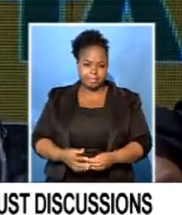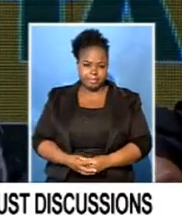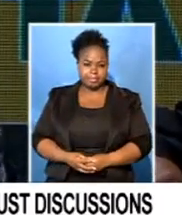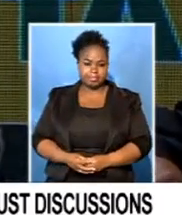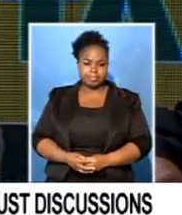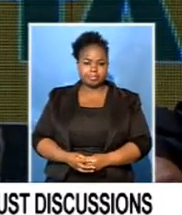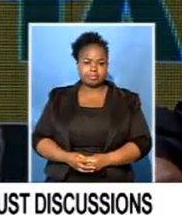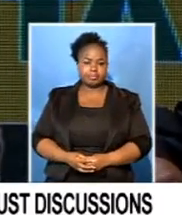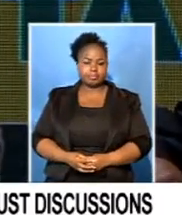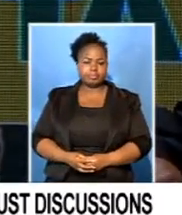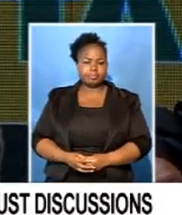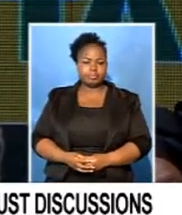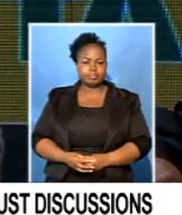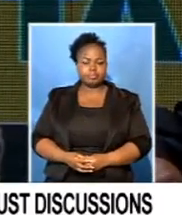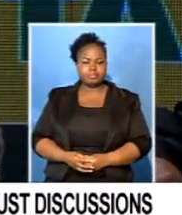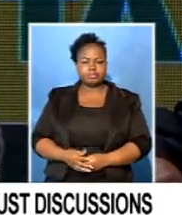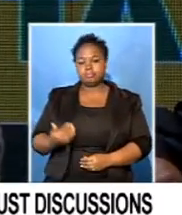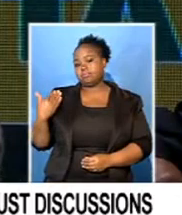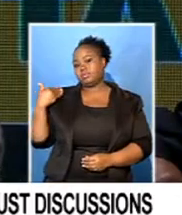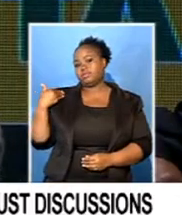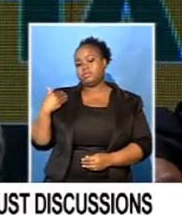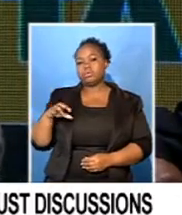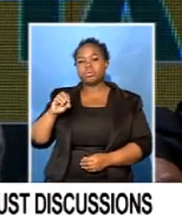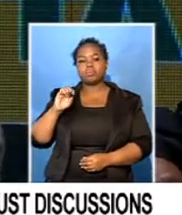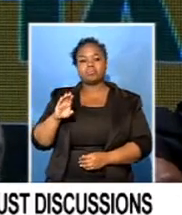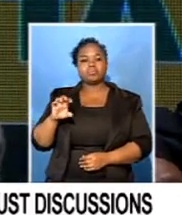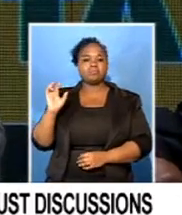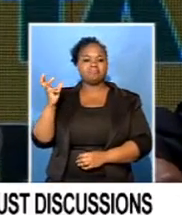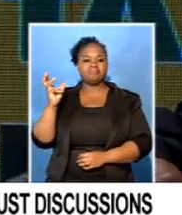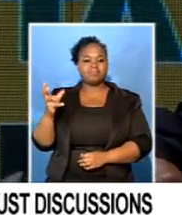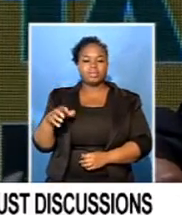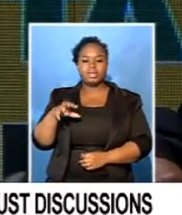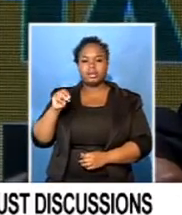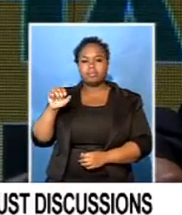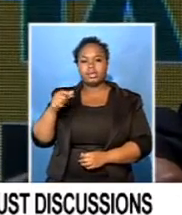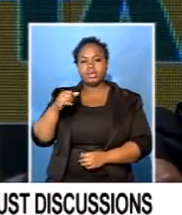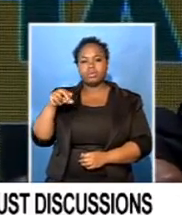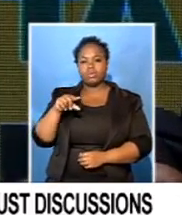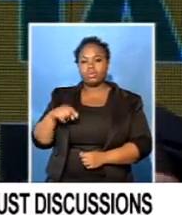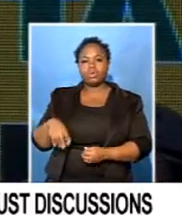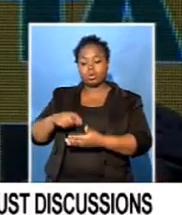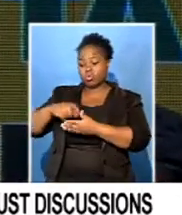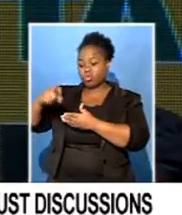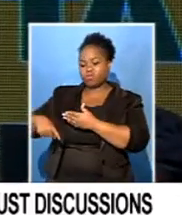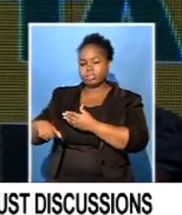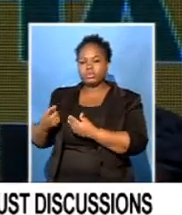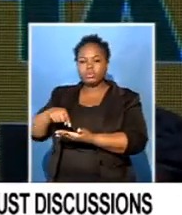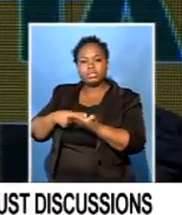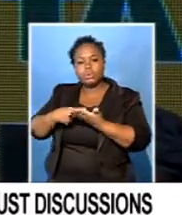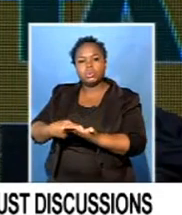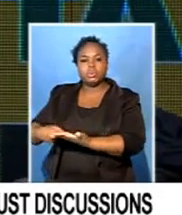At the last national conference in Mangaung, we resolved to embark on